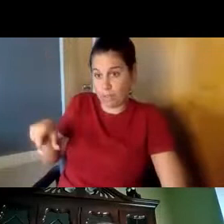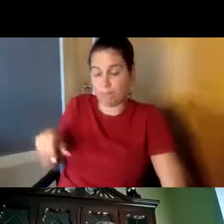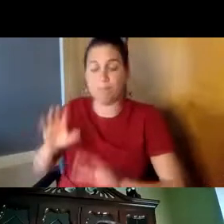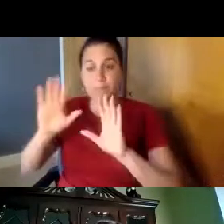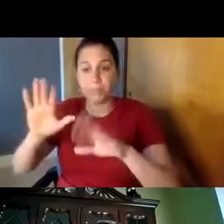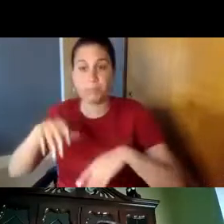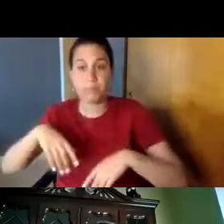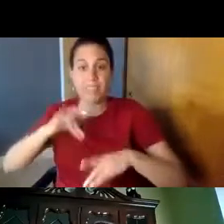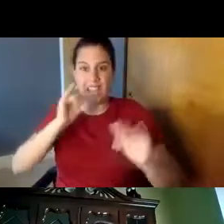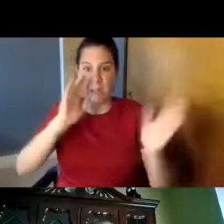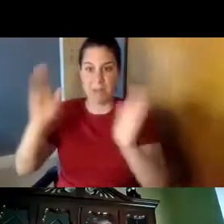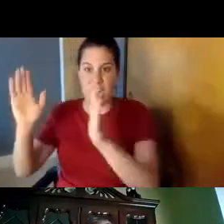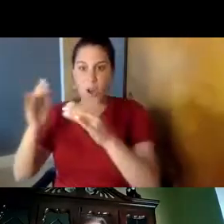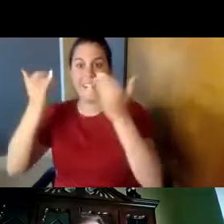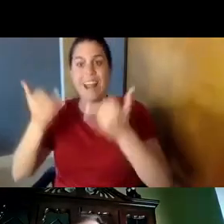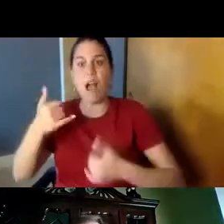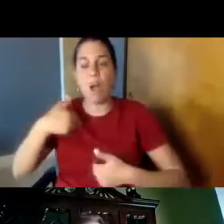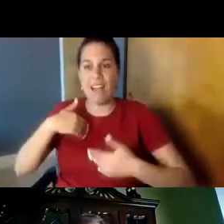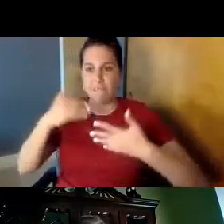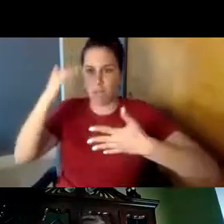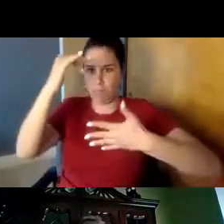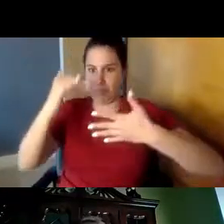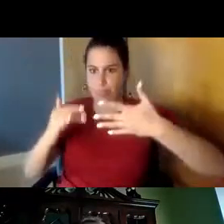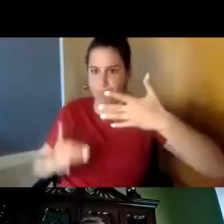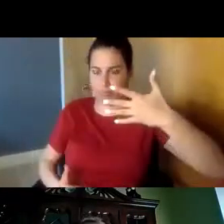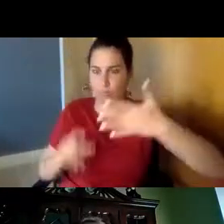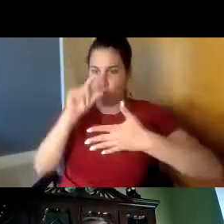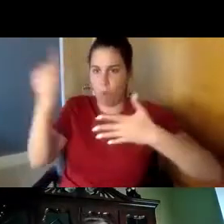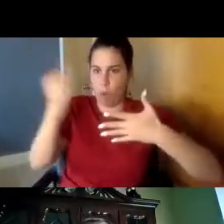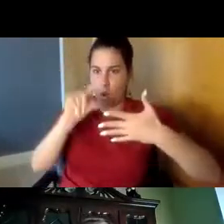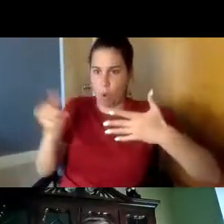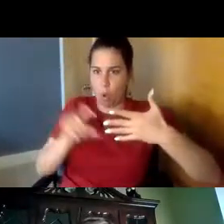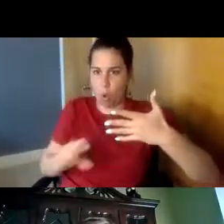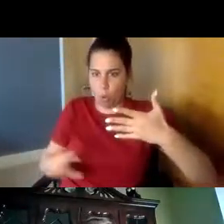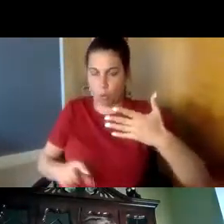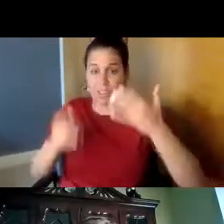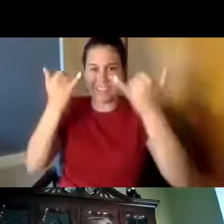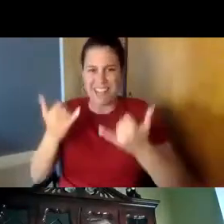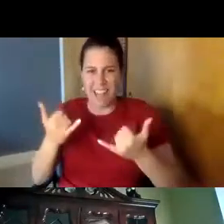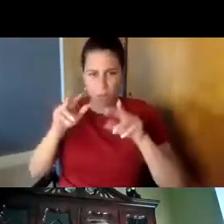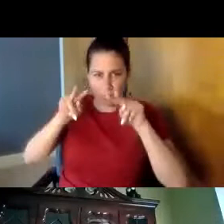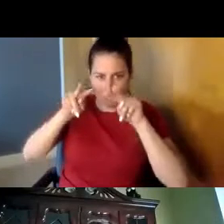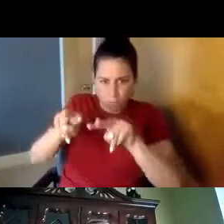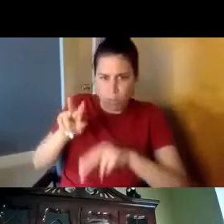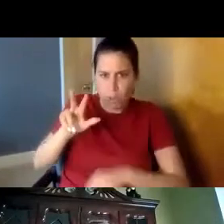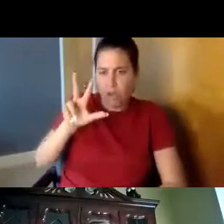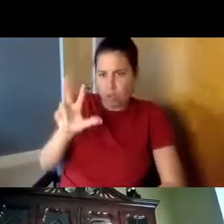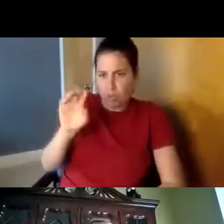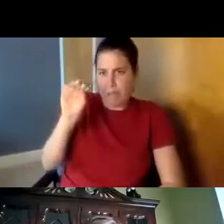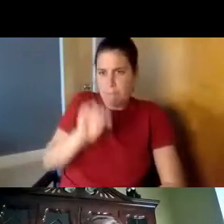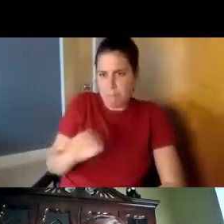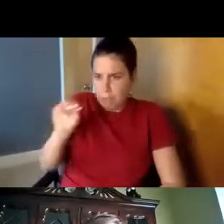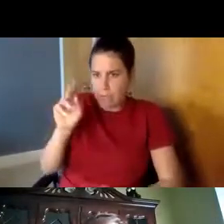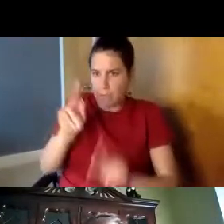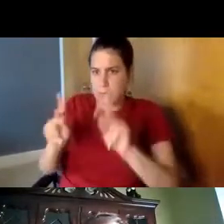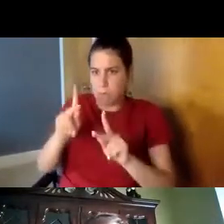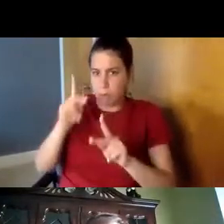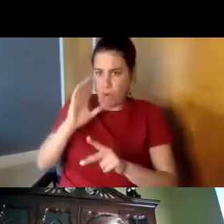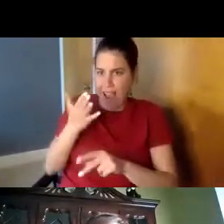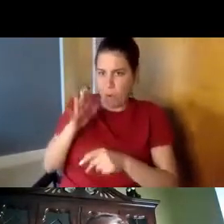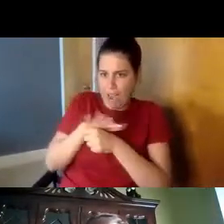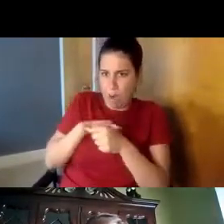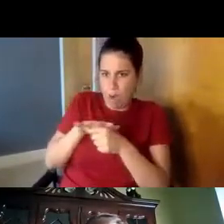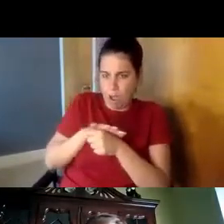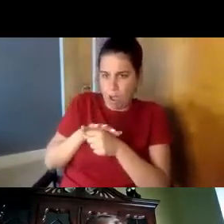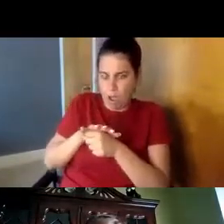this table. If you look at the whole catchment area, all 3 million people as a big aggregate summary, you might